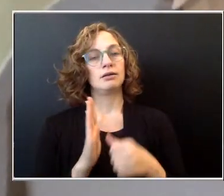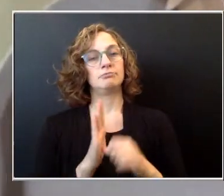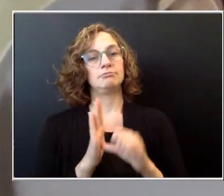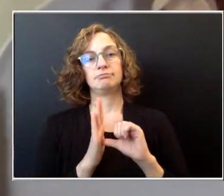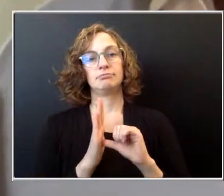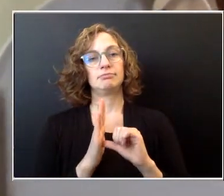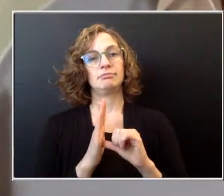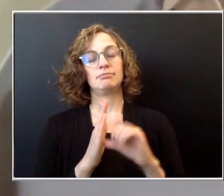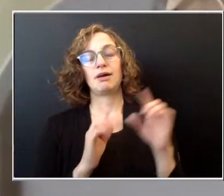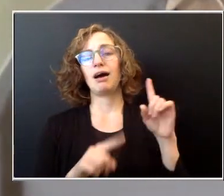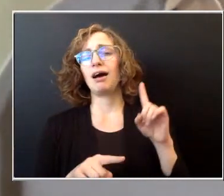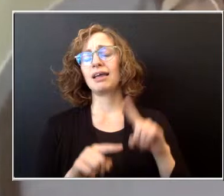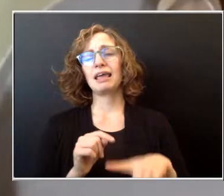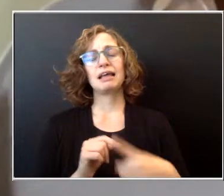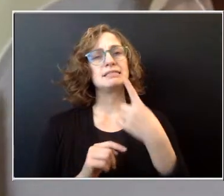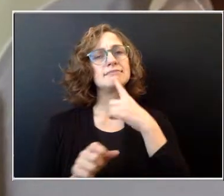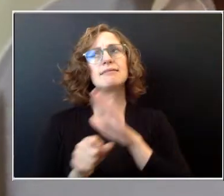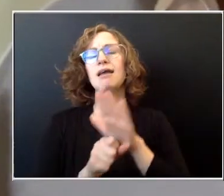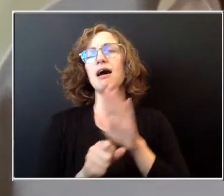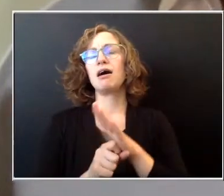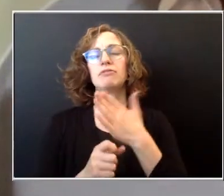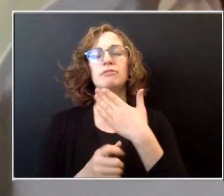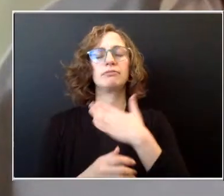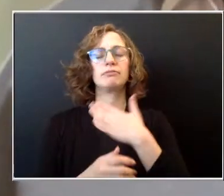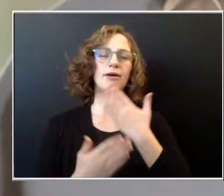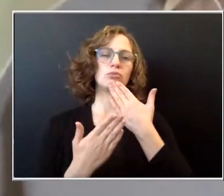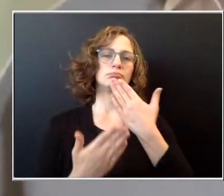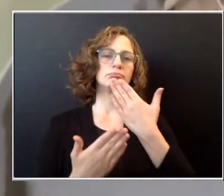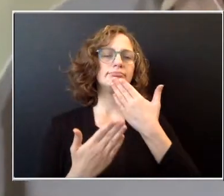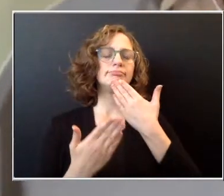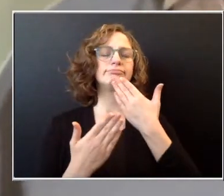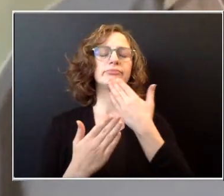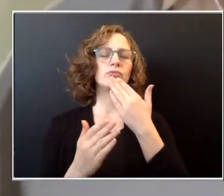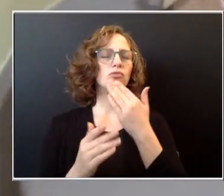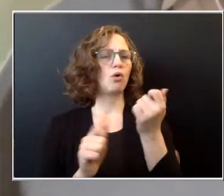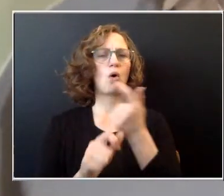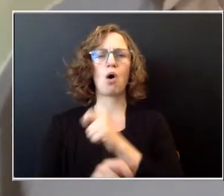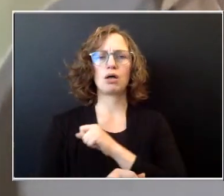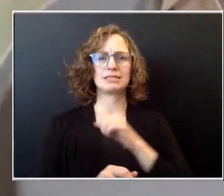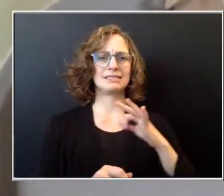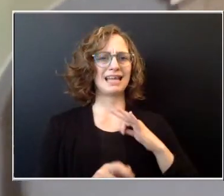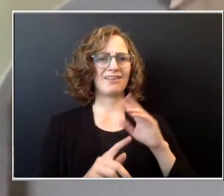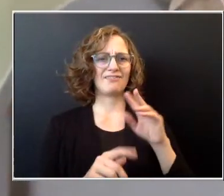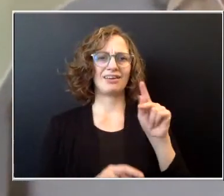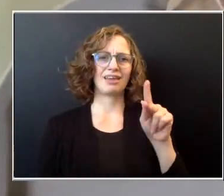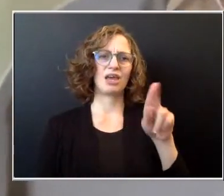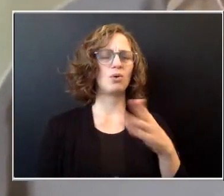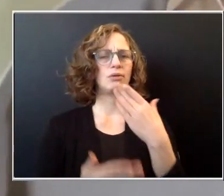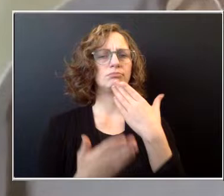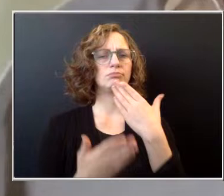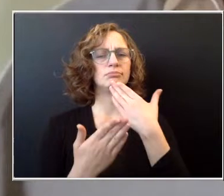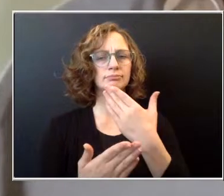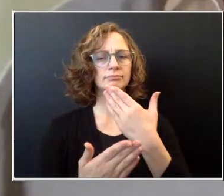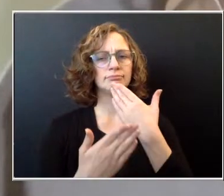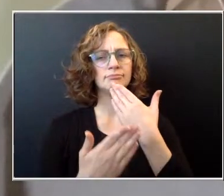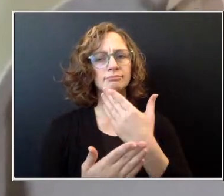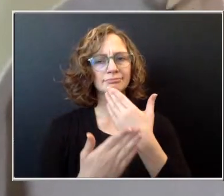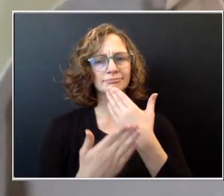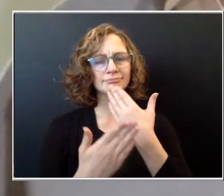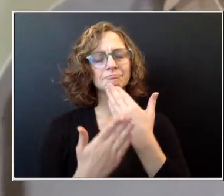say how grateful I am for the whole KU staff, and I'm just grateful, grateful,